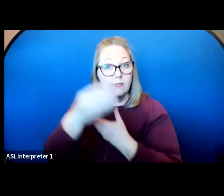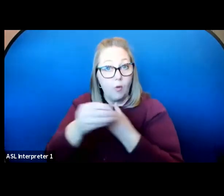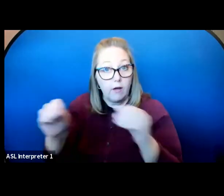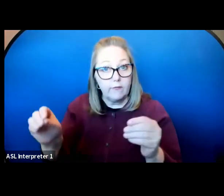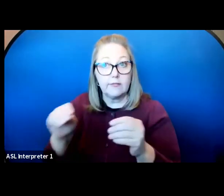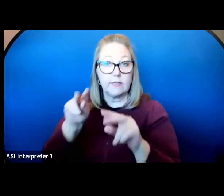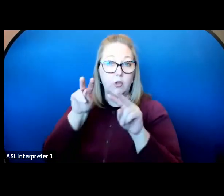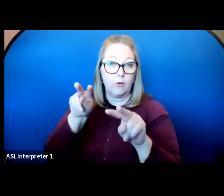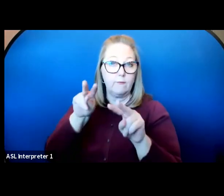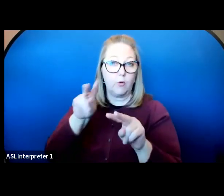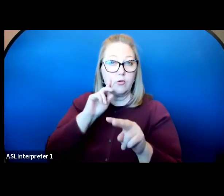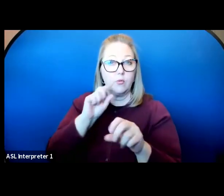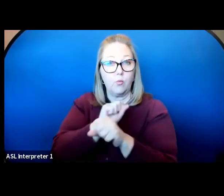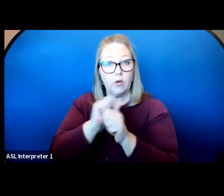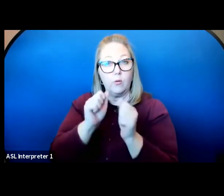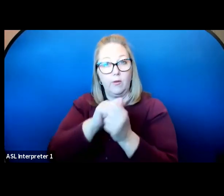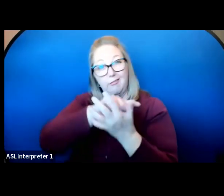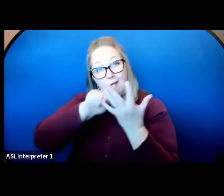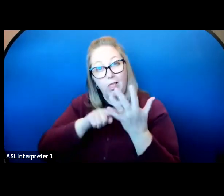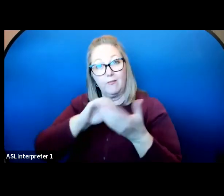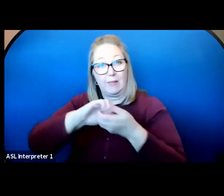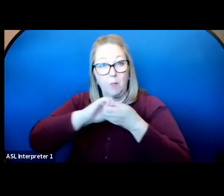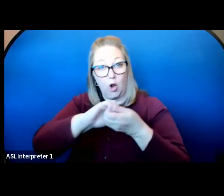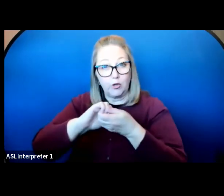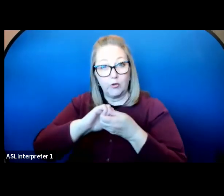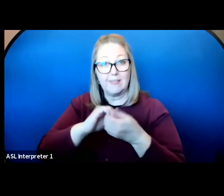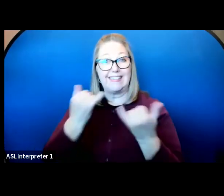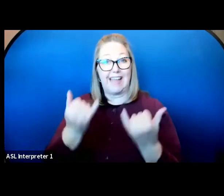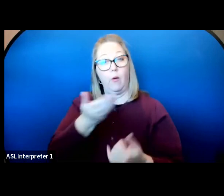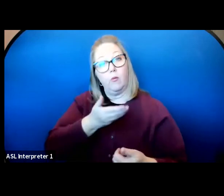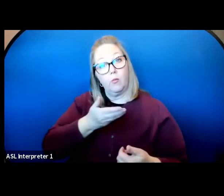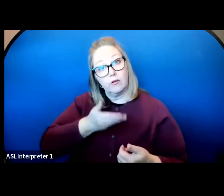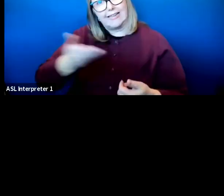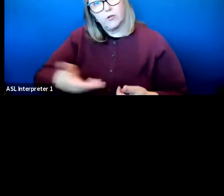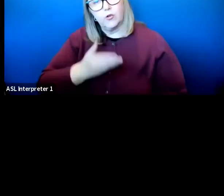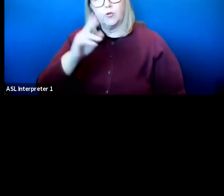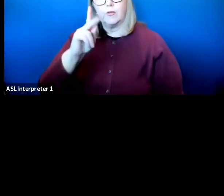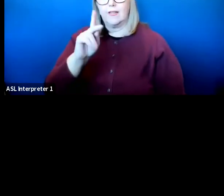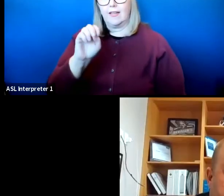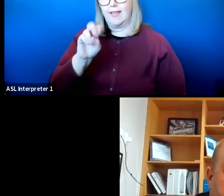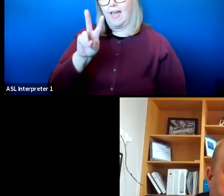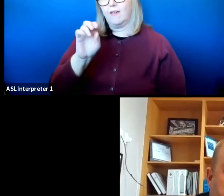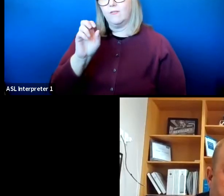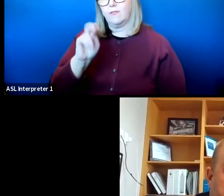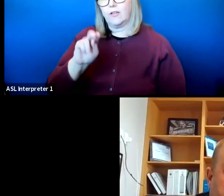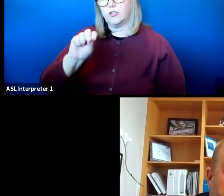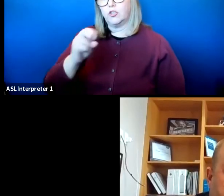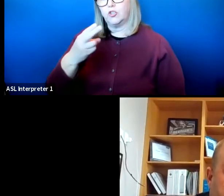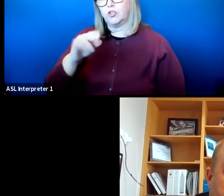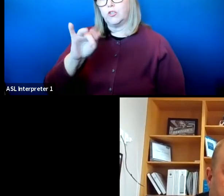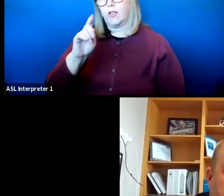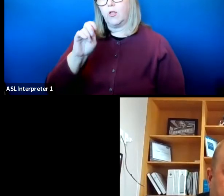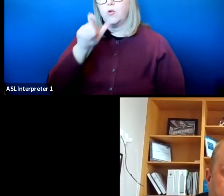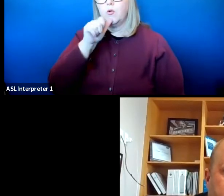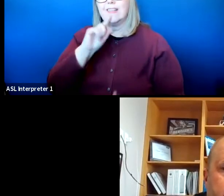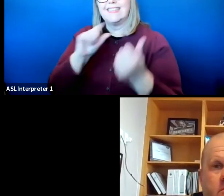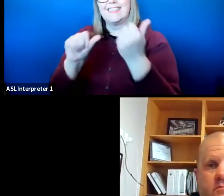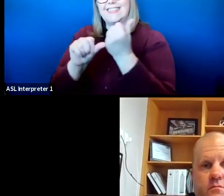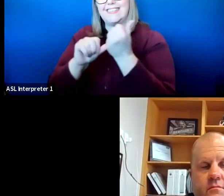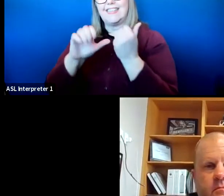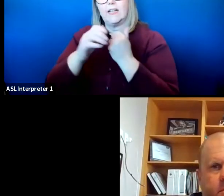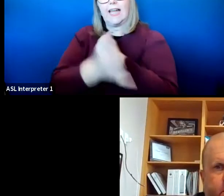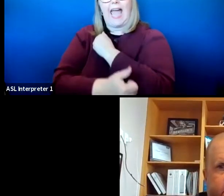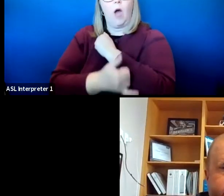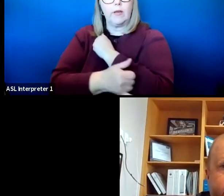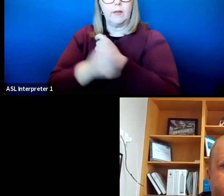those partners going forward. And at this time, I'd like to introduce Kevin Schiller, who is the Assistant County Manager for Clark County, who will play